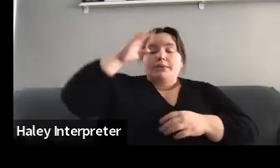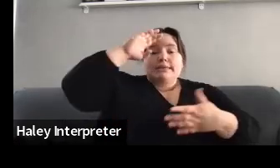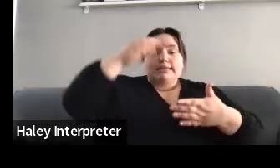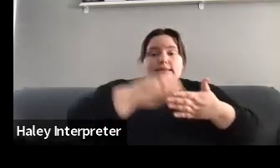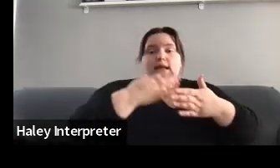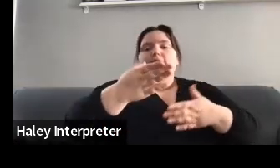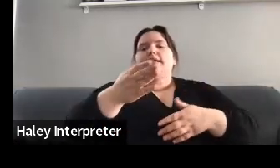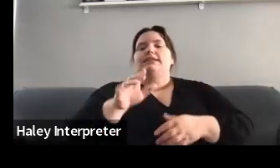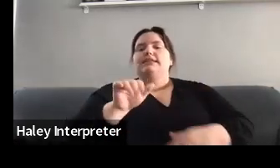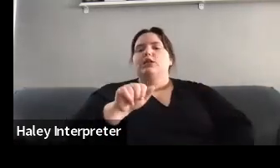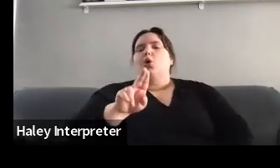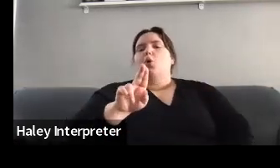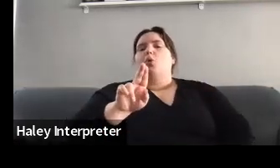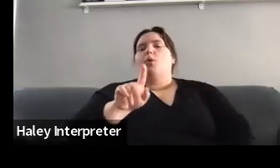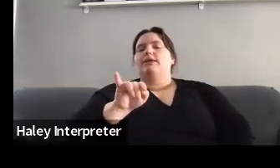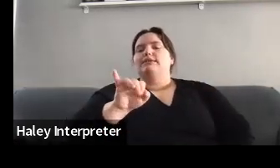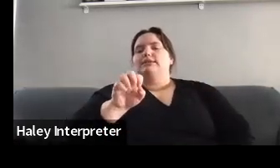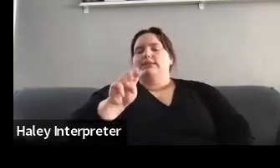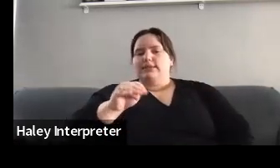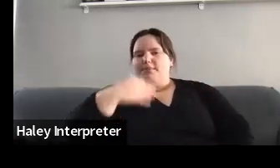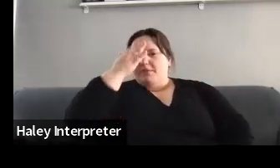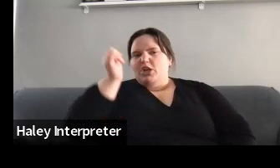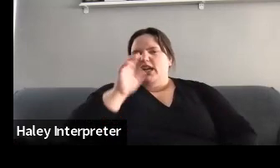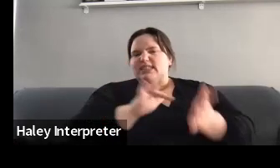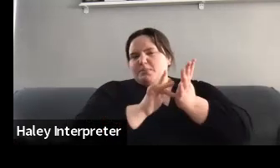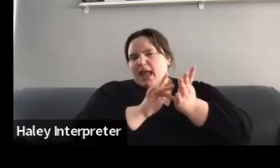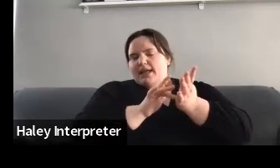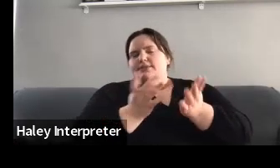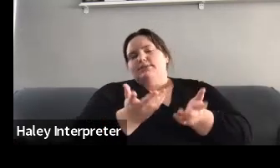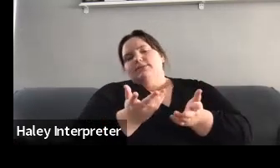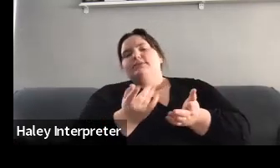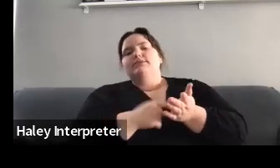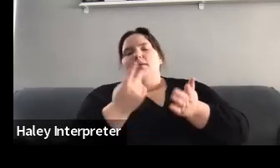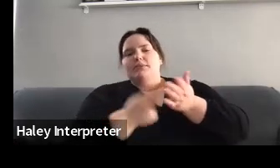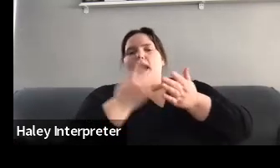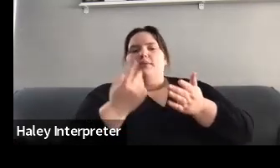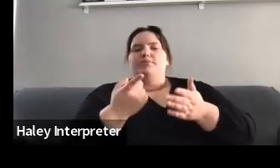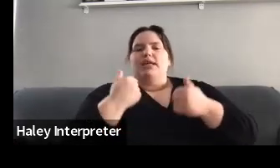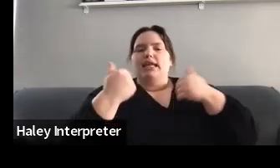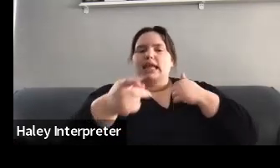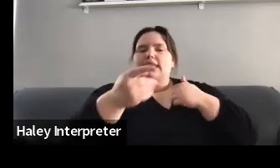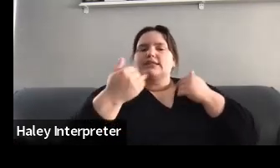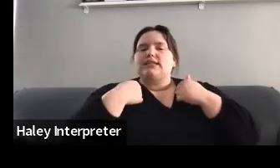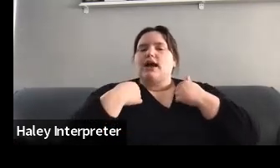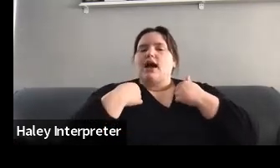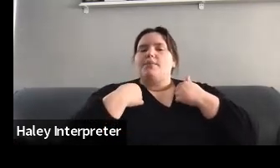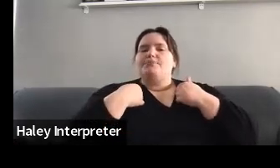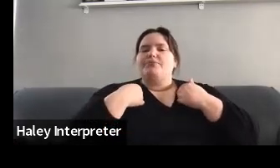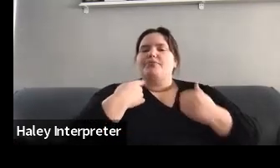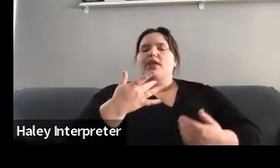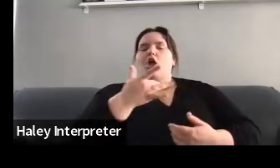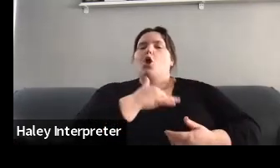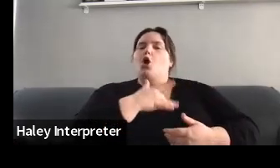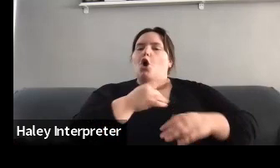he forgets his medication sometimes. He's, he has to take the heartworm medication